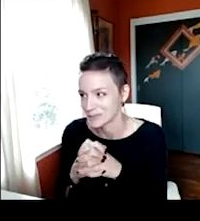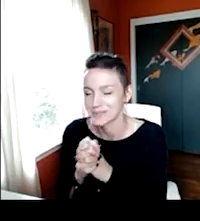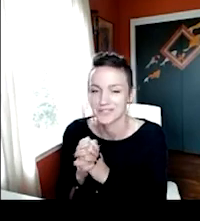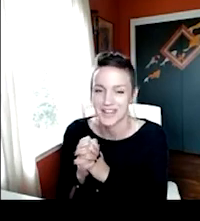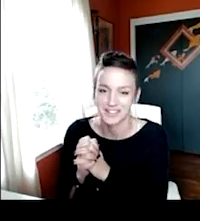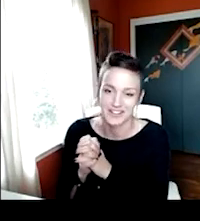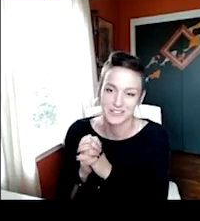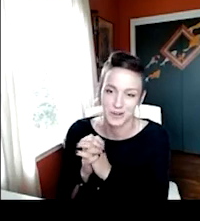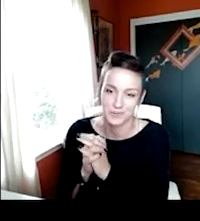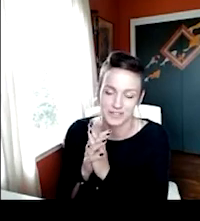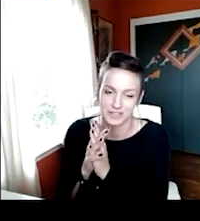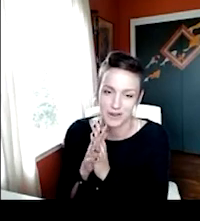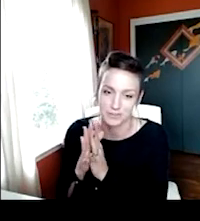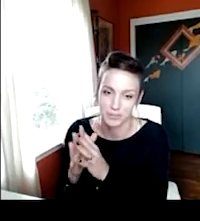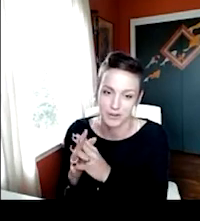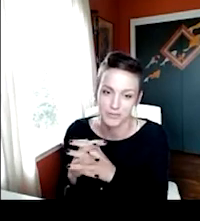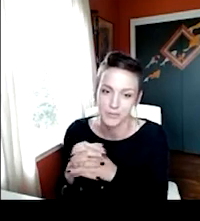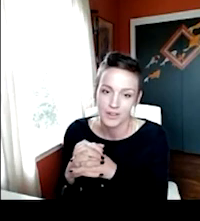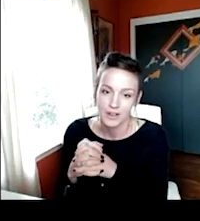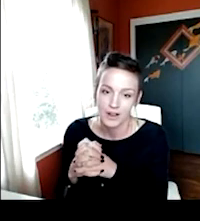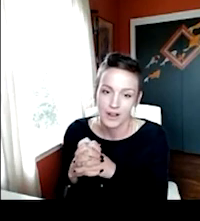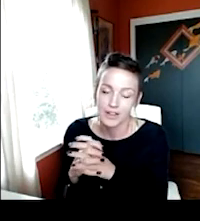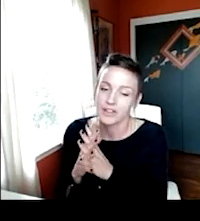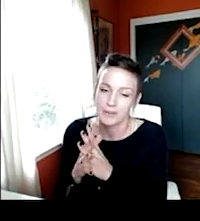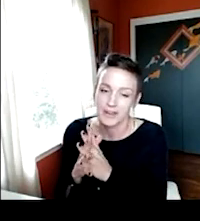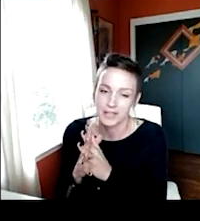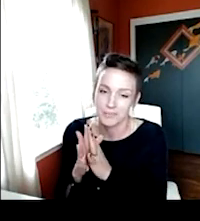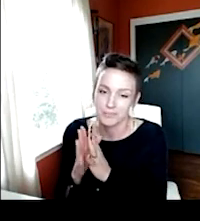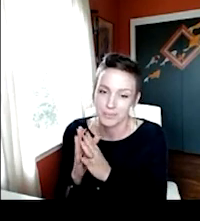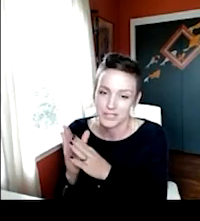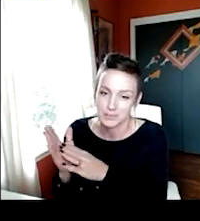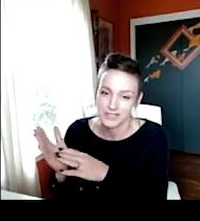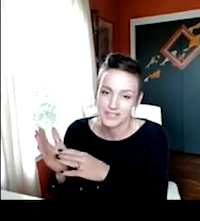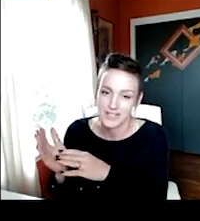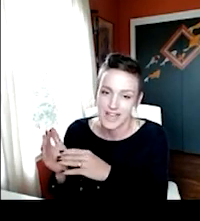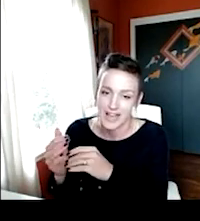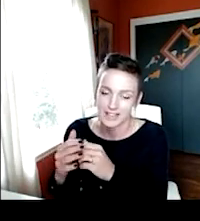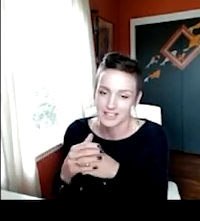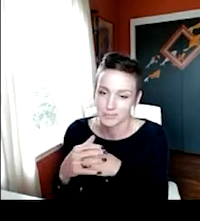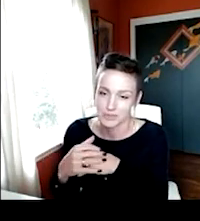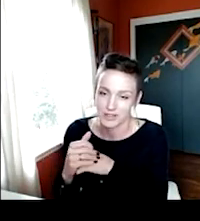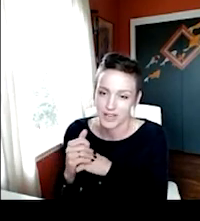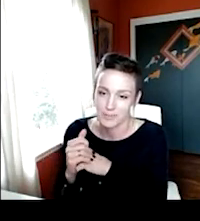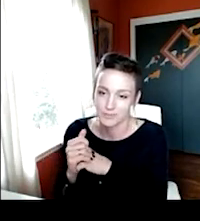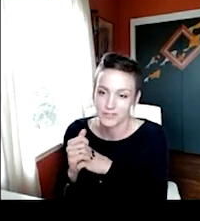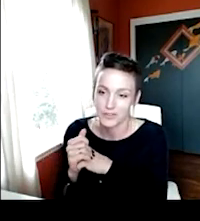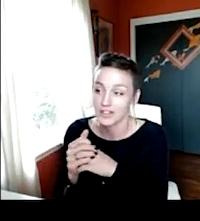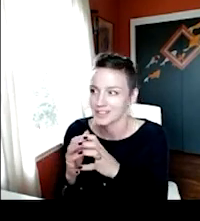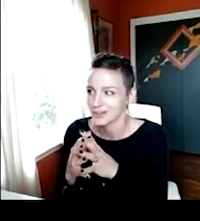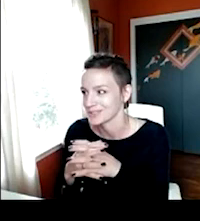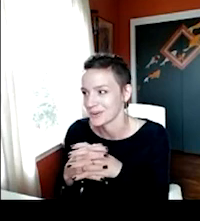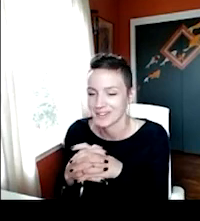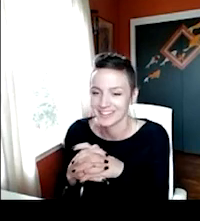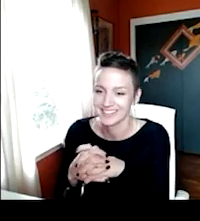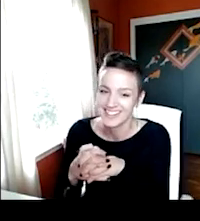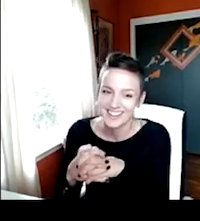want to put themselves out there. So that was important. Another thing about getting participants to get the most out of the game, if you get into